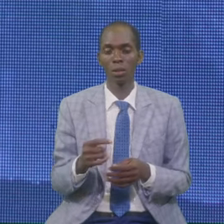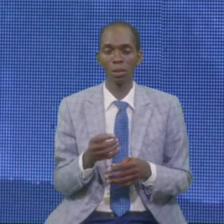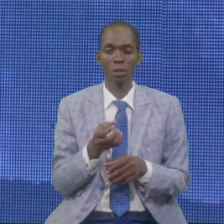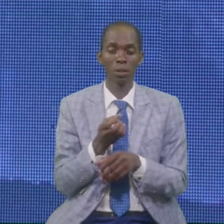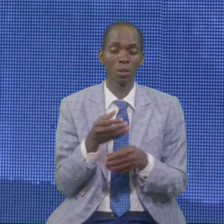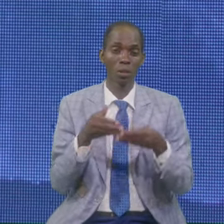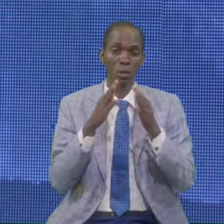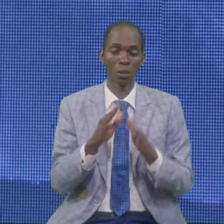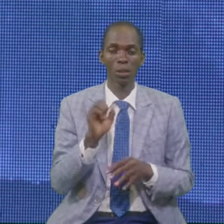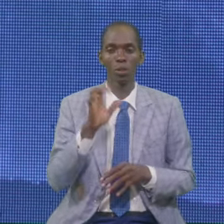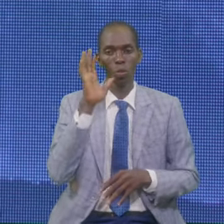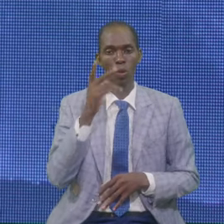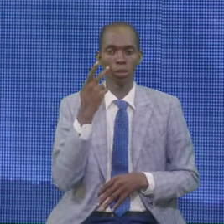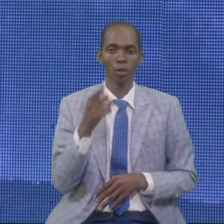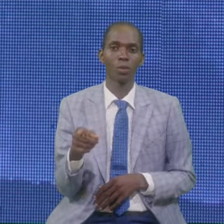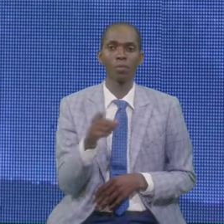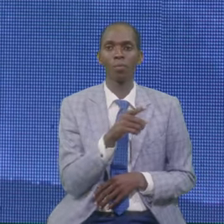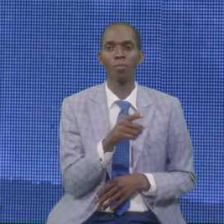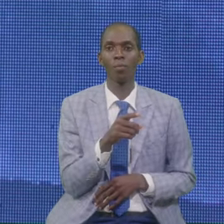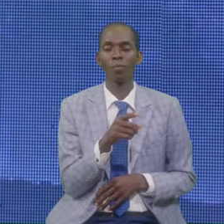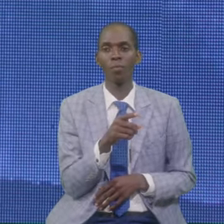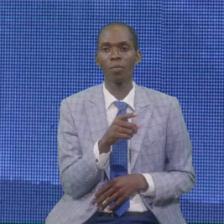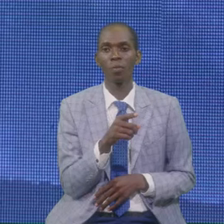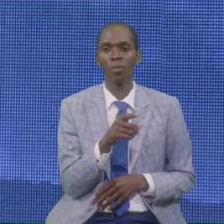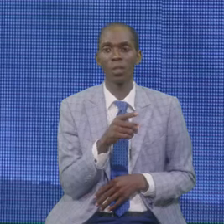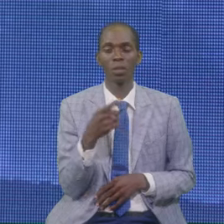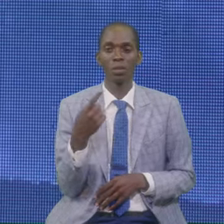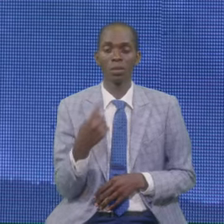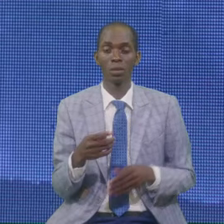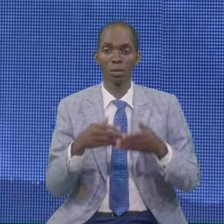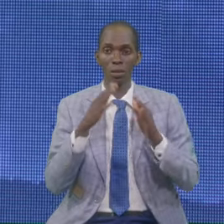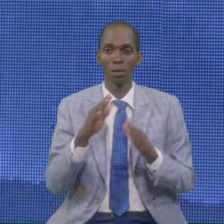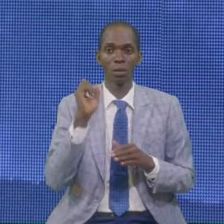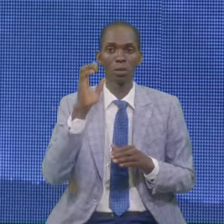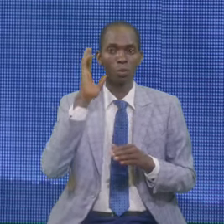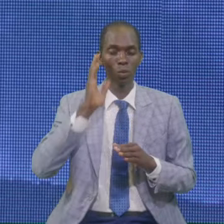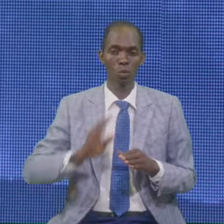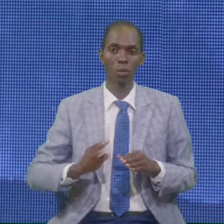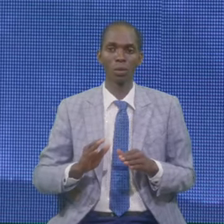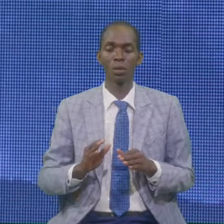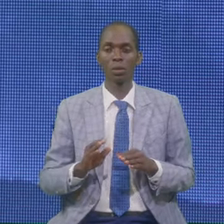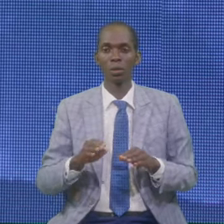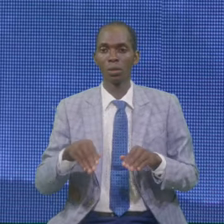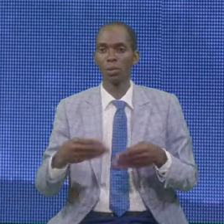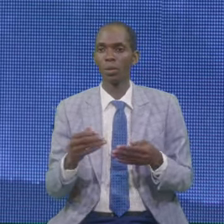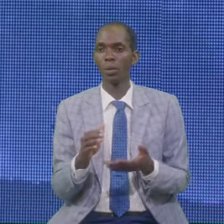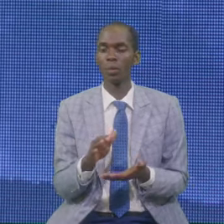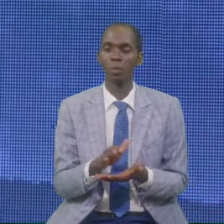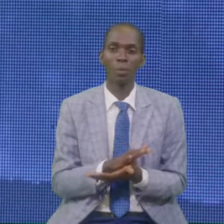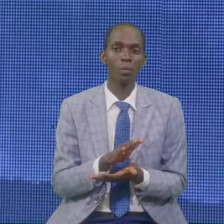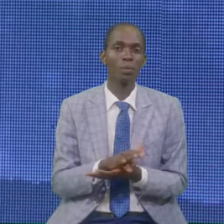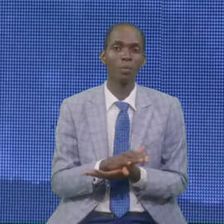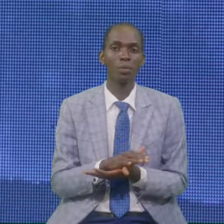Counselors, we take their particulars. We're not going to counsel them. It's just